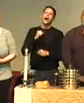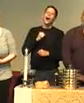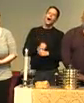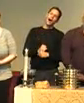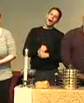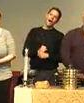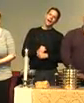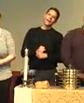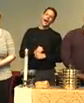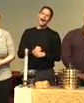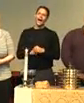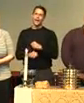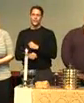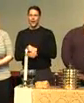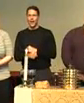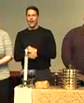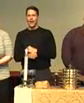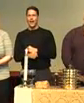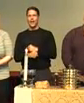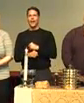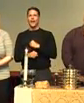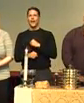again our